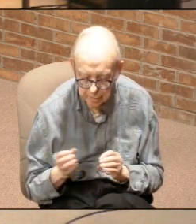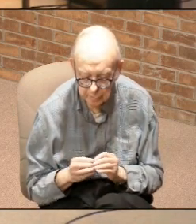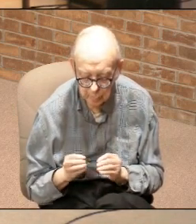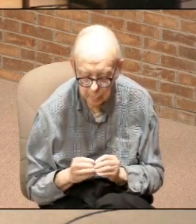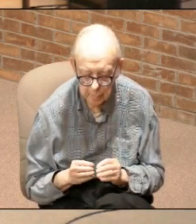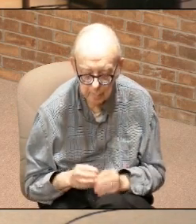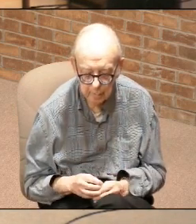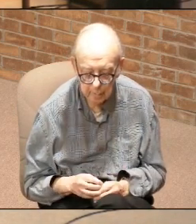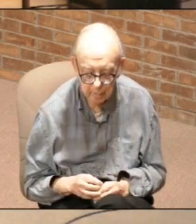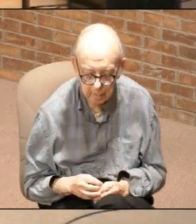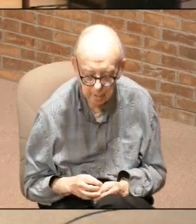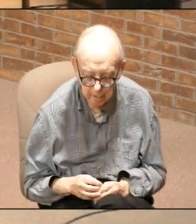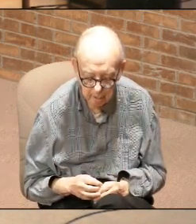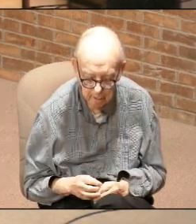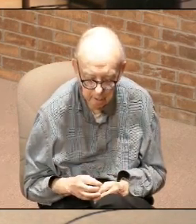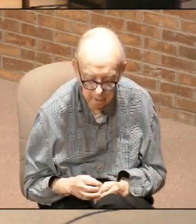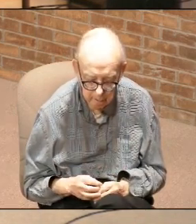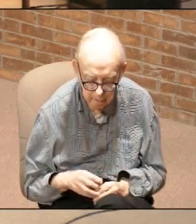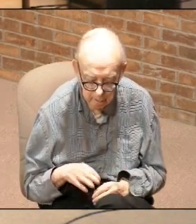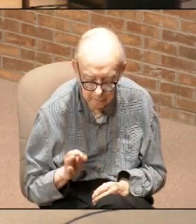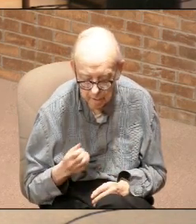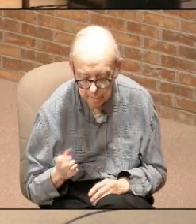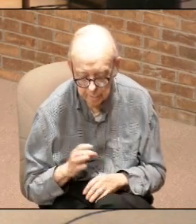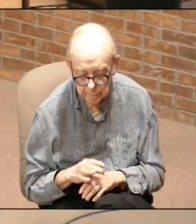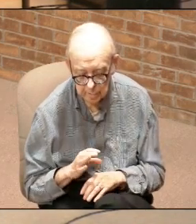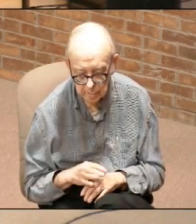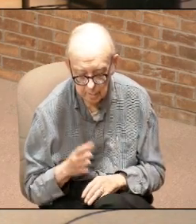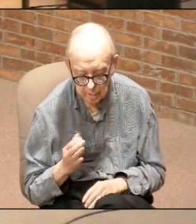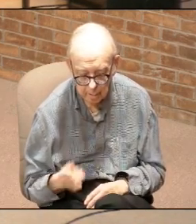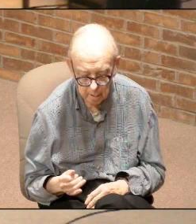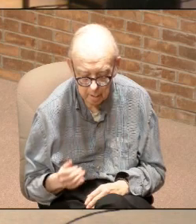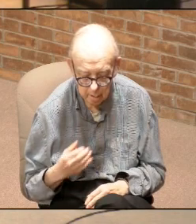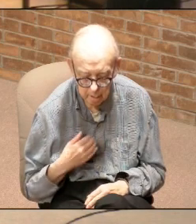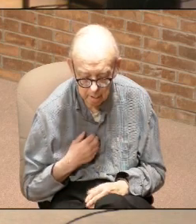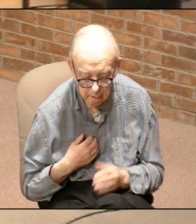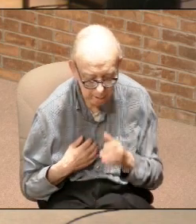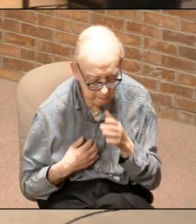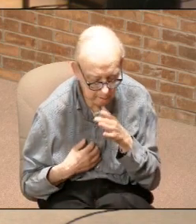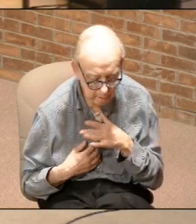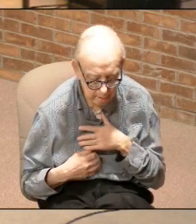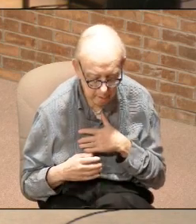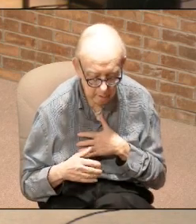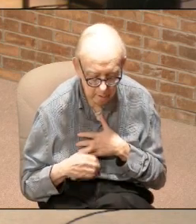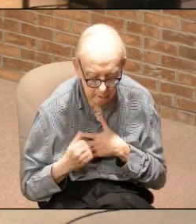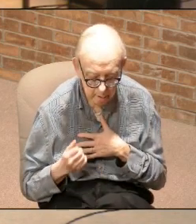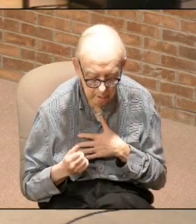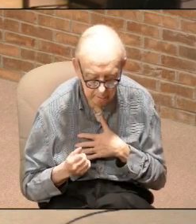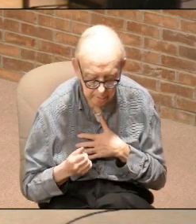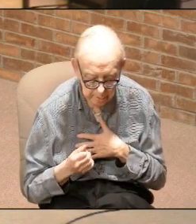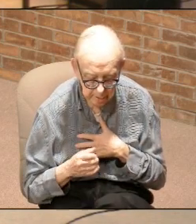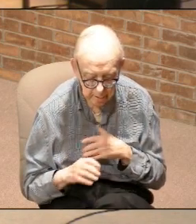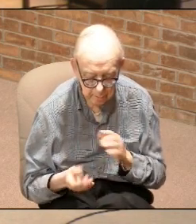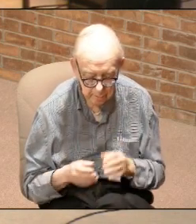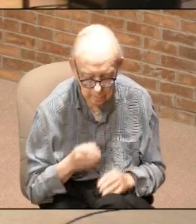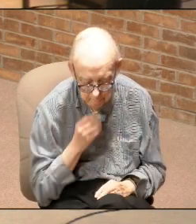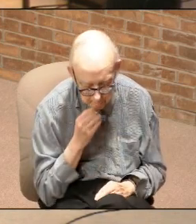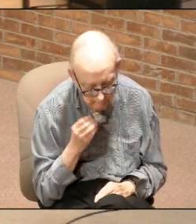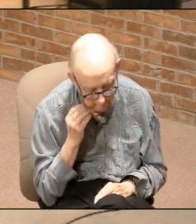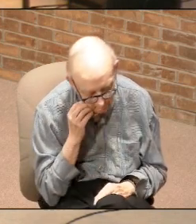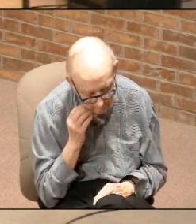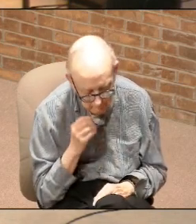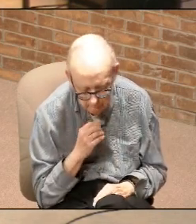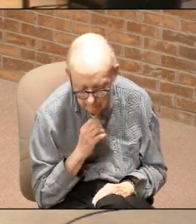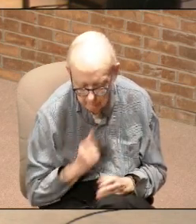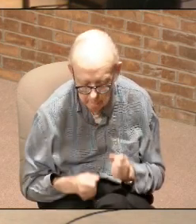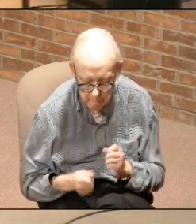and find another church because we had a lady who lived in a group home over here she was the most